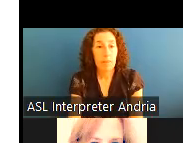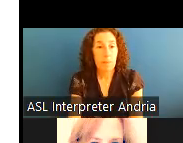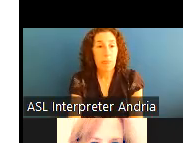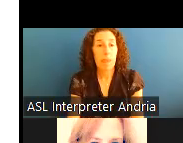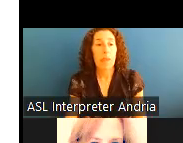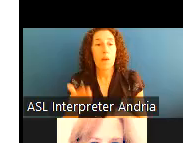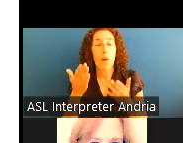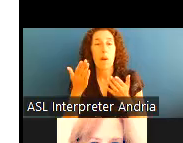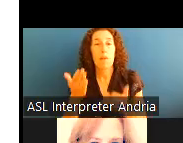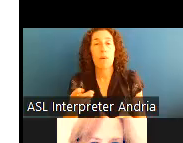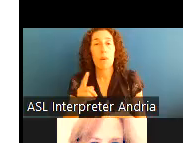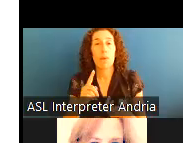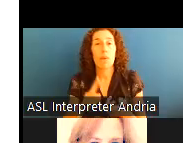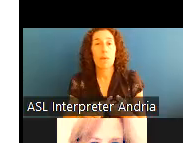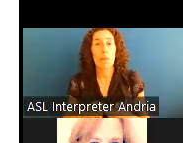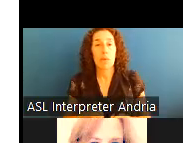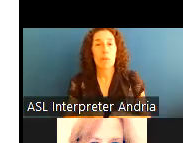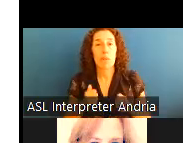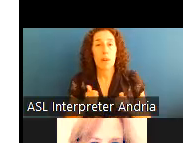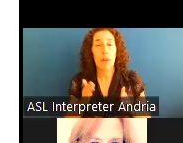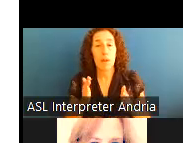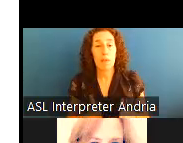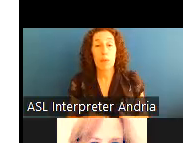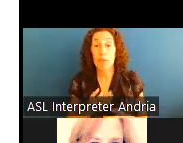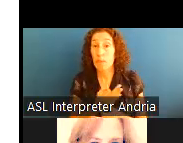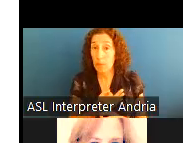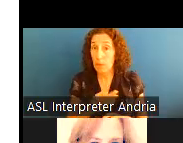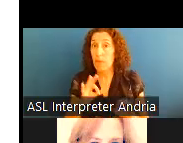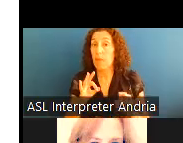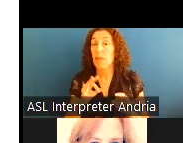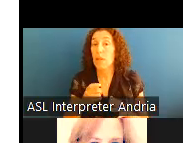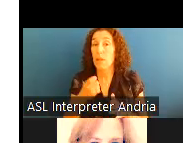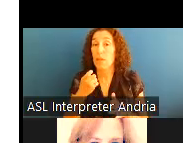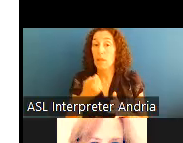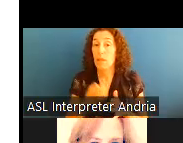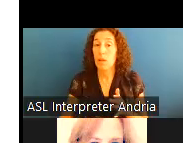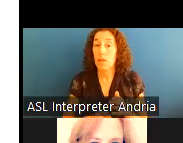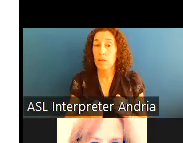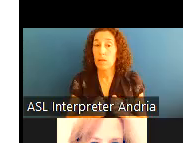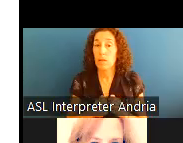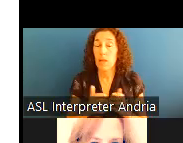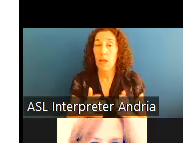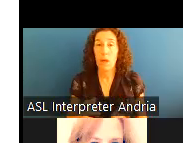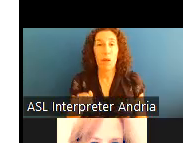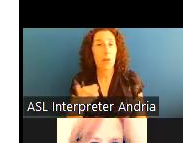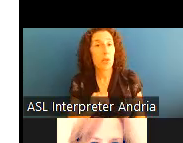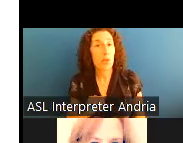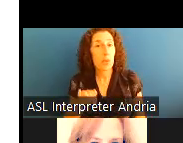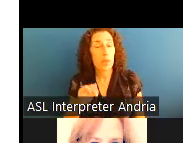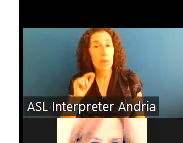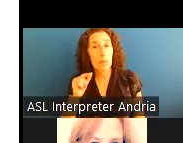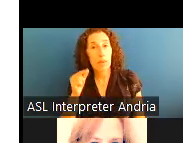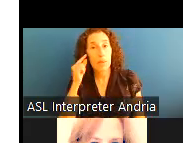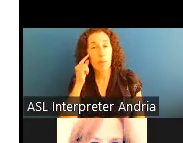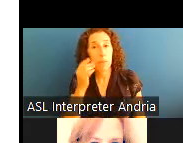survivors free of cost without insurance, because they are government funded. So they're provided by the state or through funding